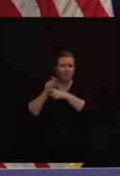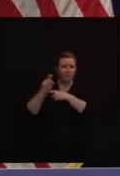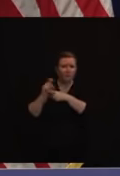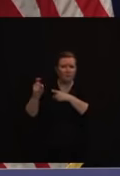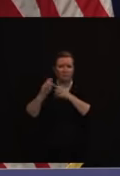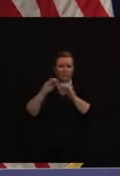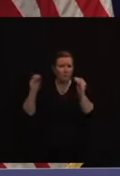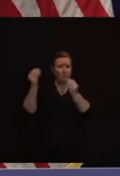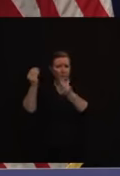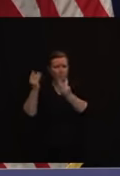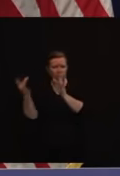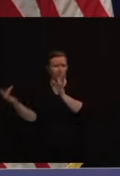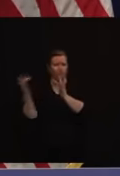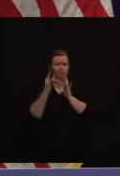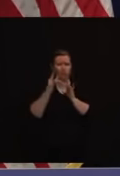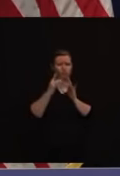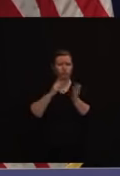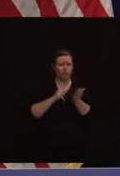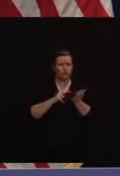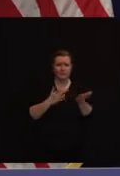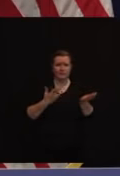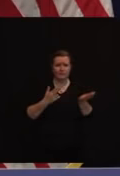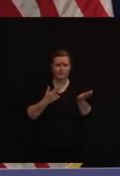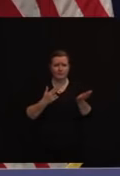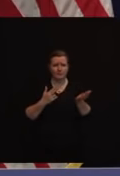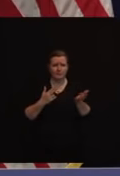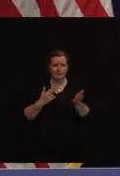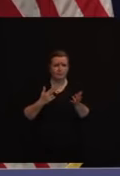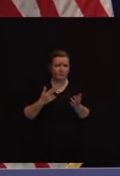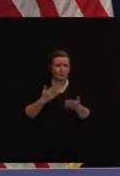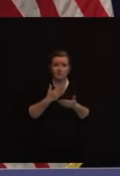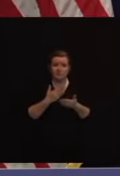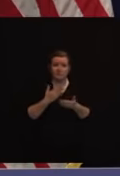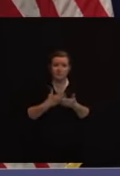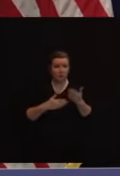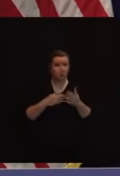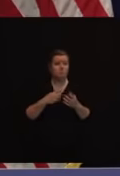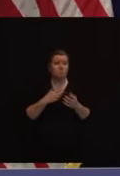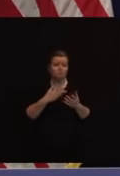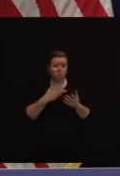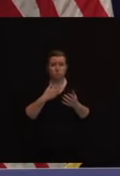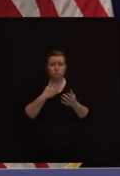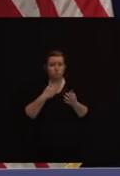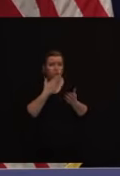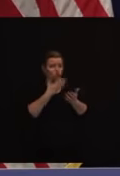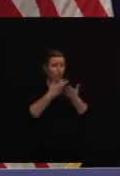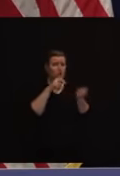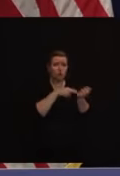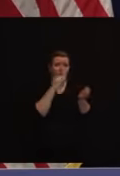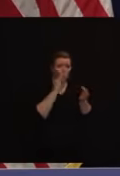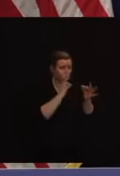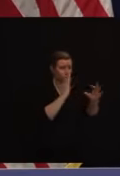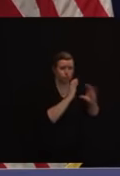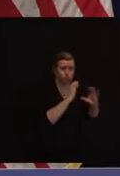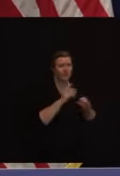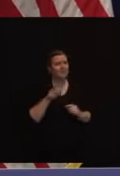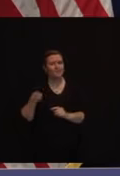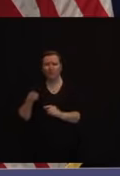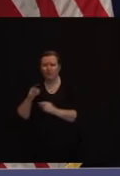an uneven reality, and it's completely unacceptable. And we have let both operators know that directly, as well as